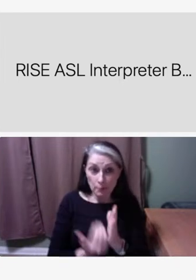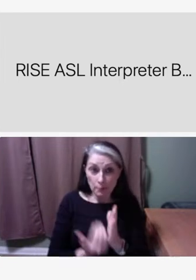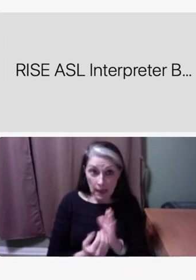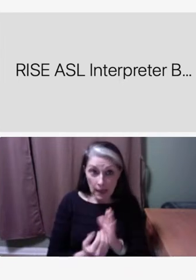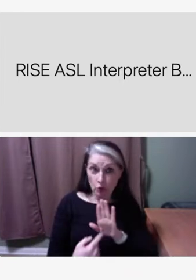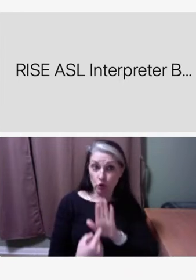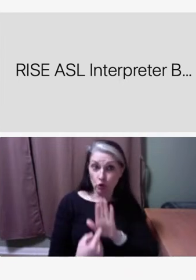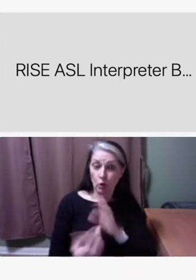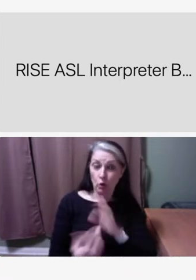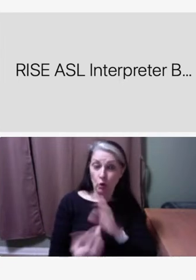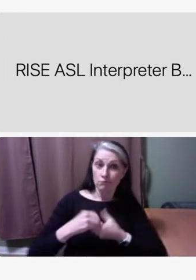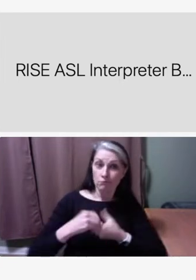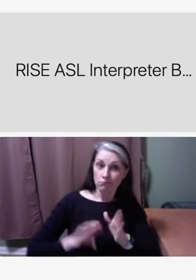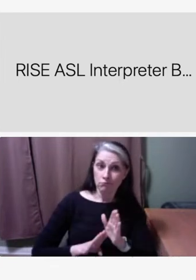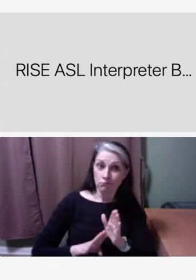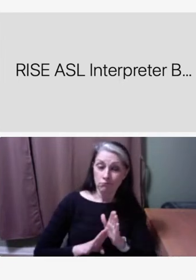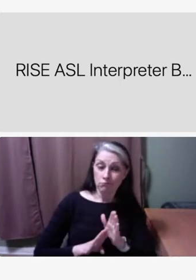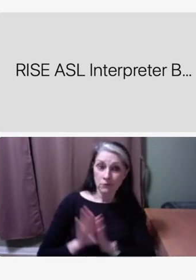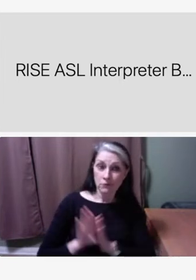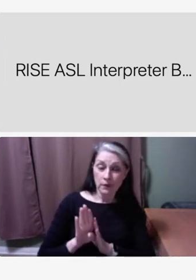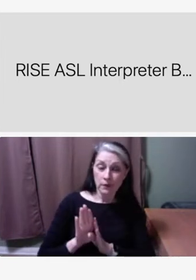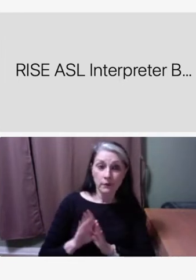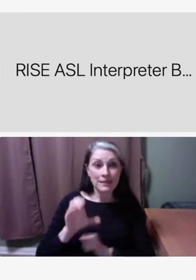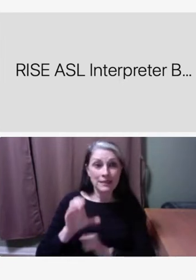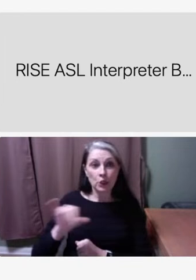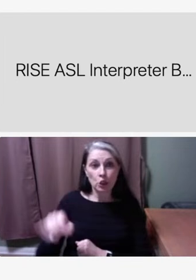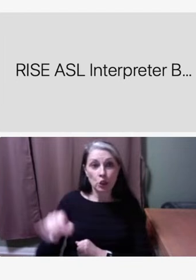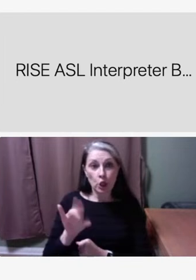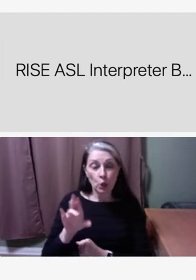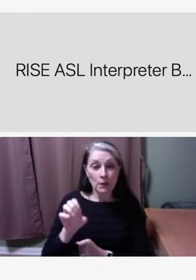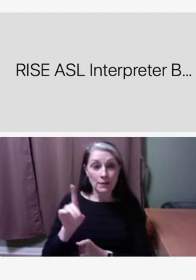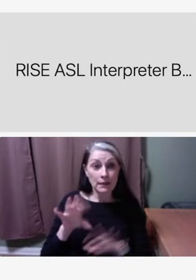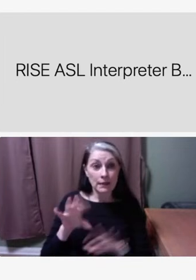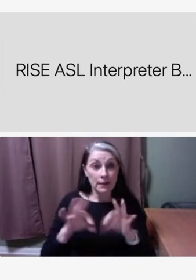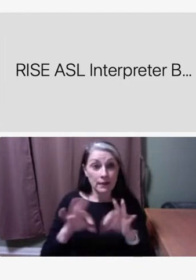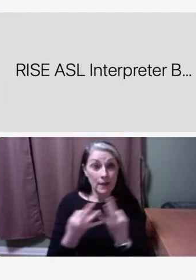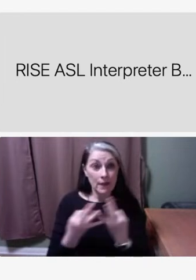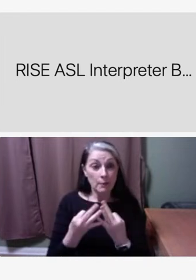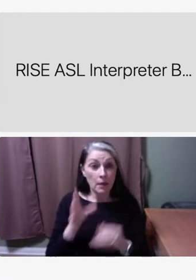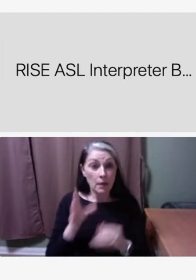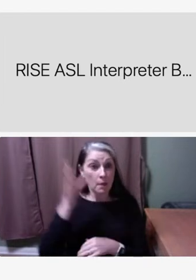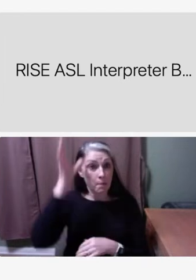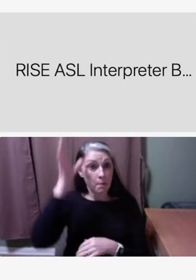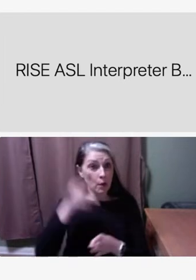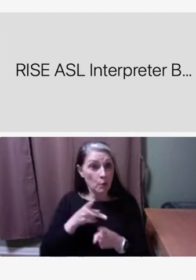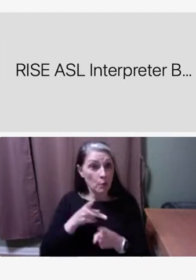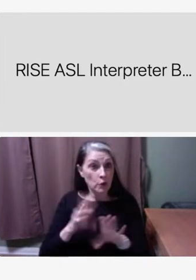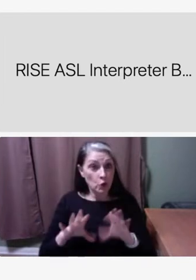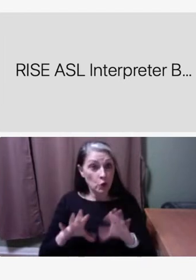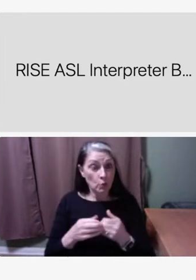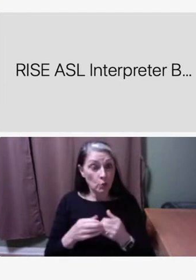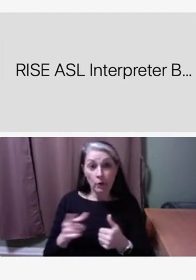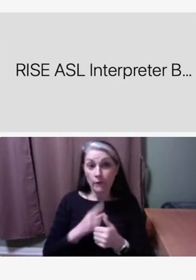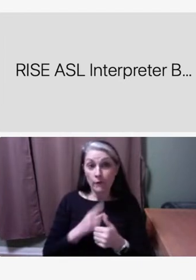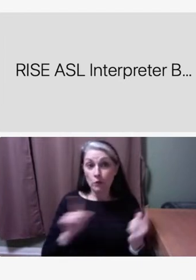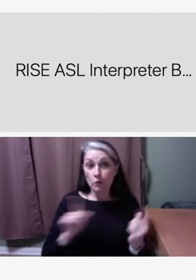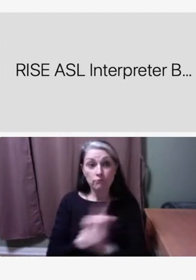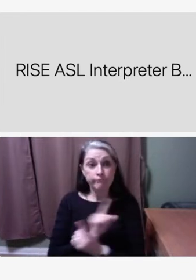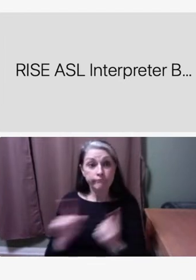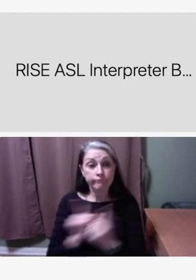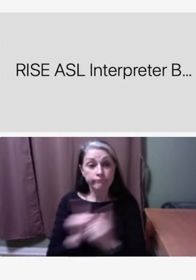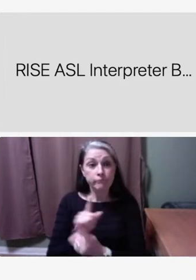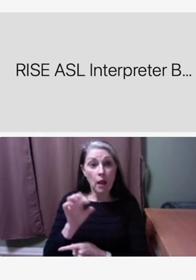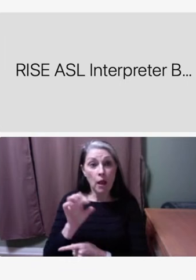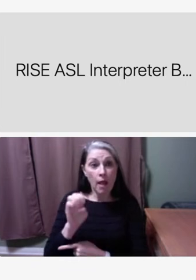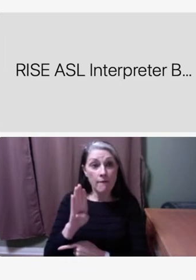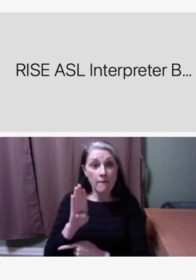CJUSD families. The parent professional group has held its first meet and greet on the evening of February 8th. During our first meeting,